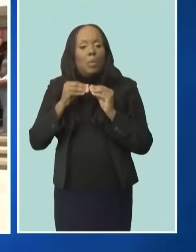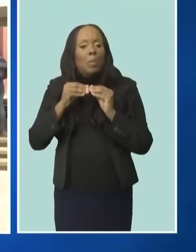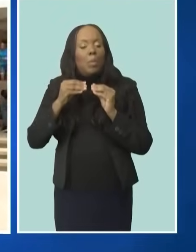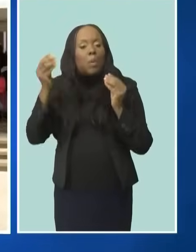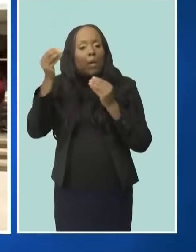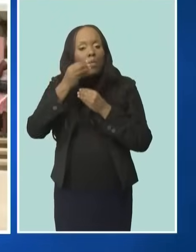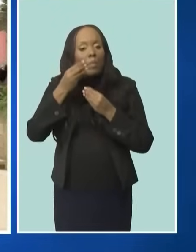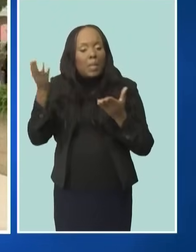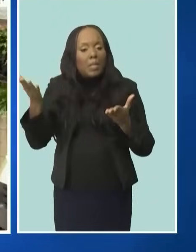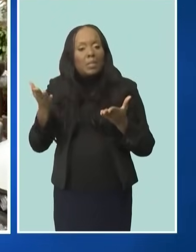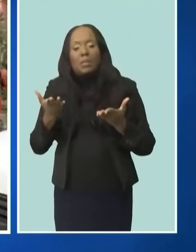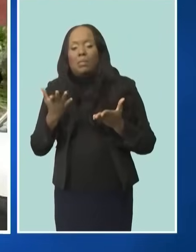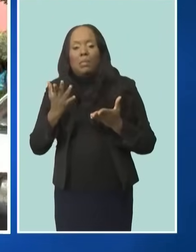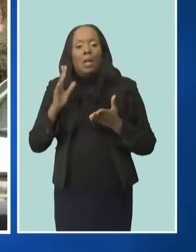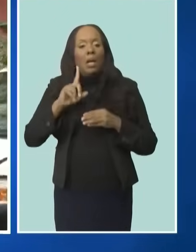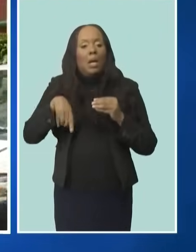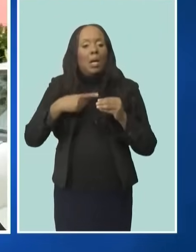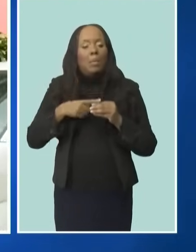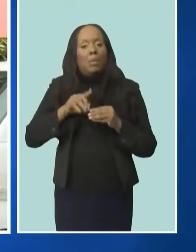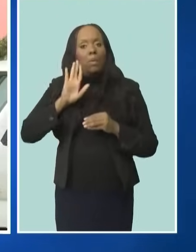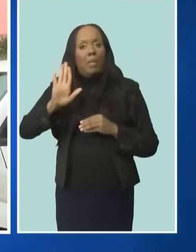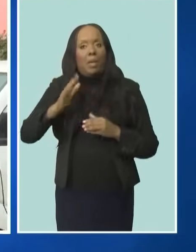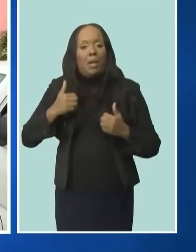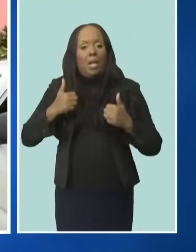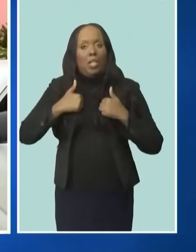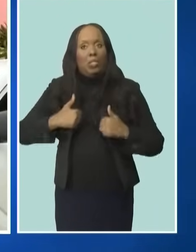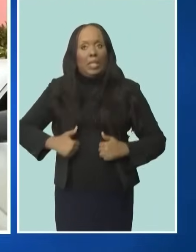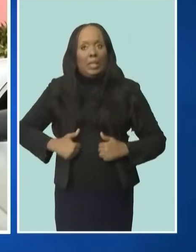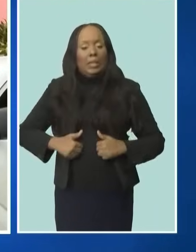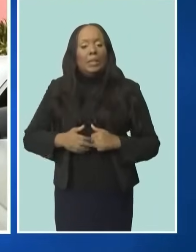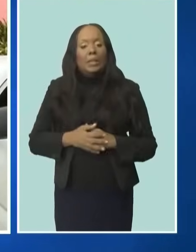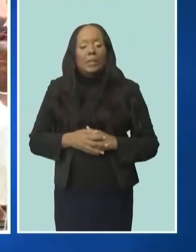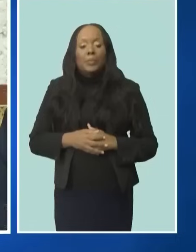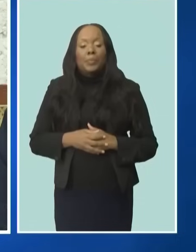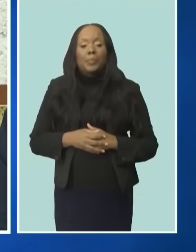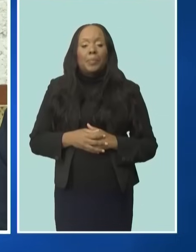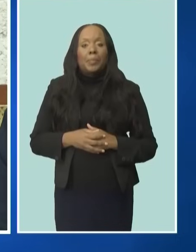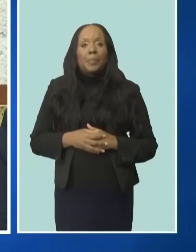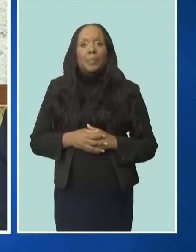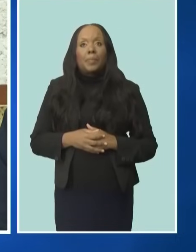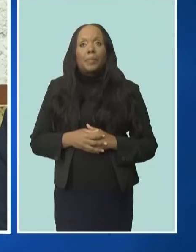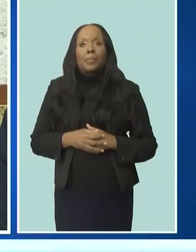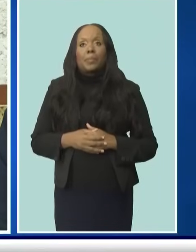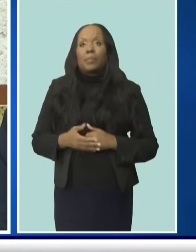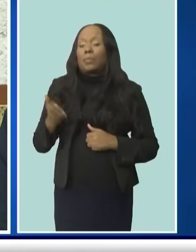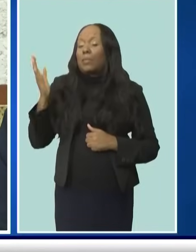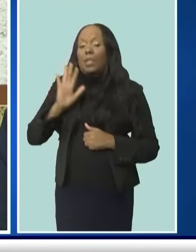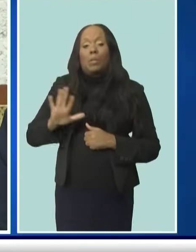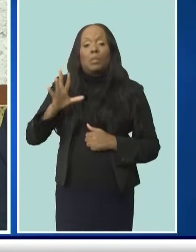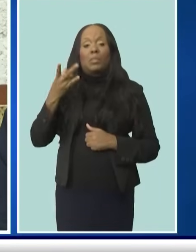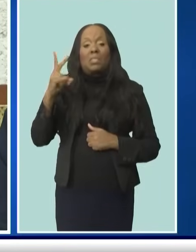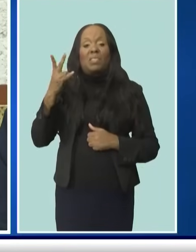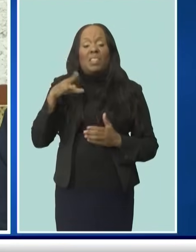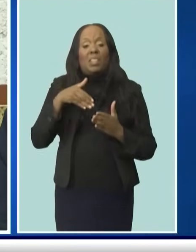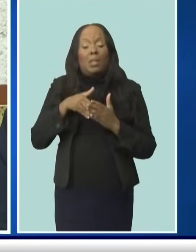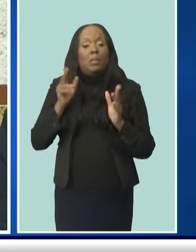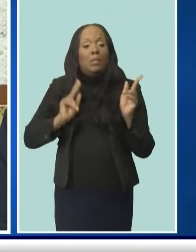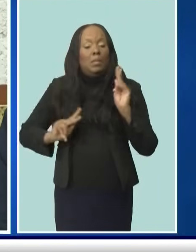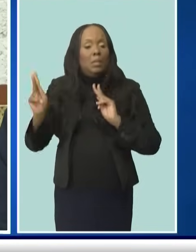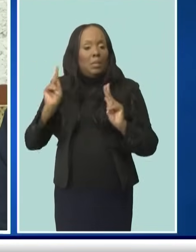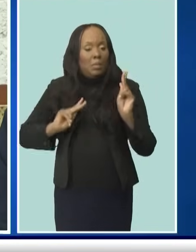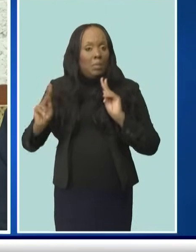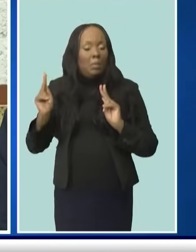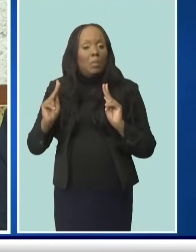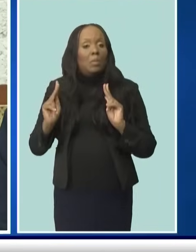information, particularly regarding their addresses. I think we've had just about 17,000 people or so who